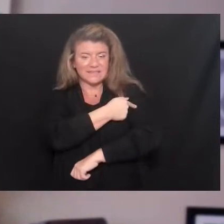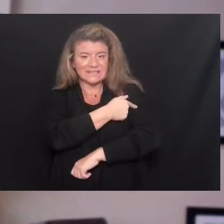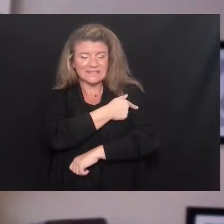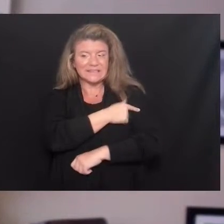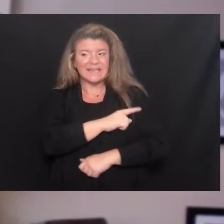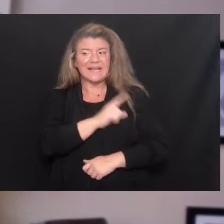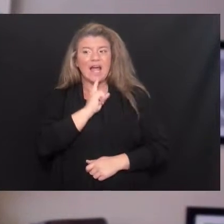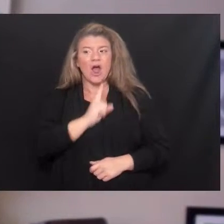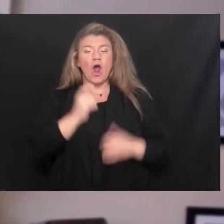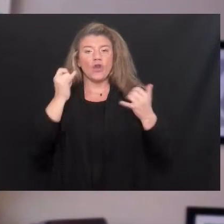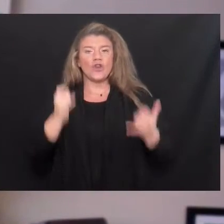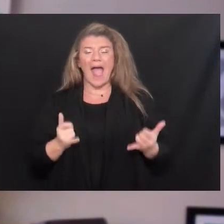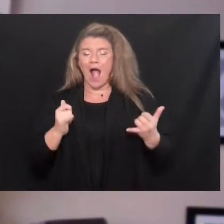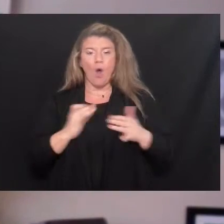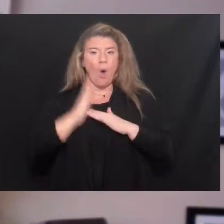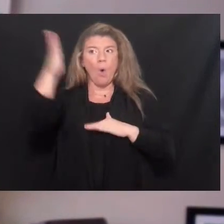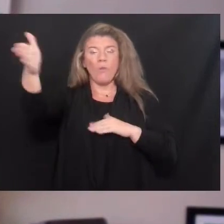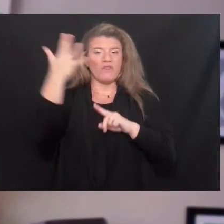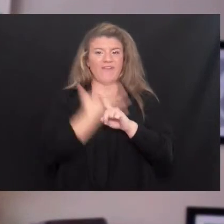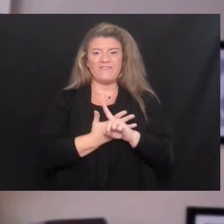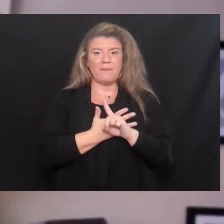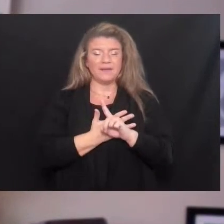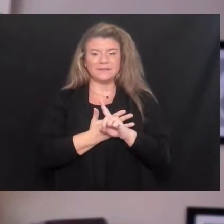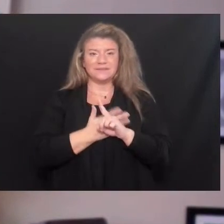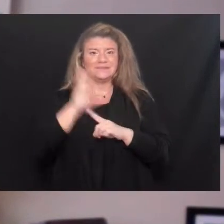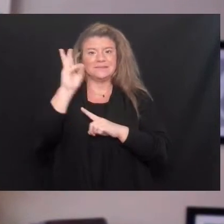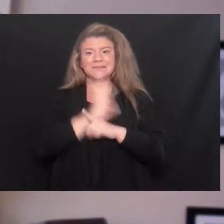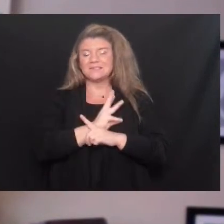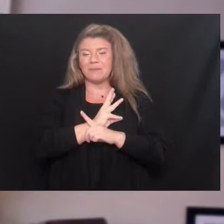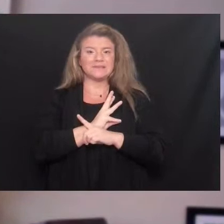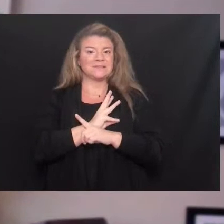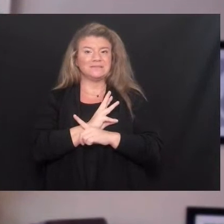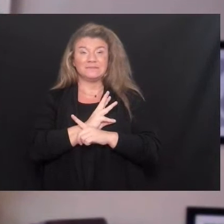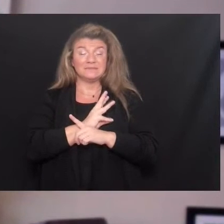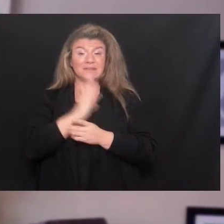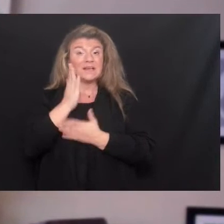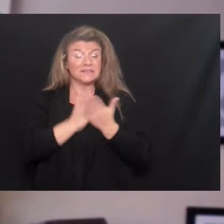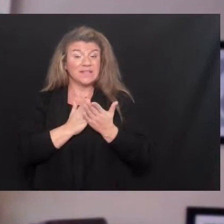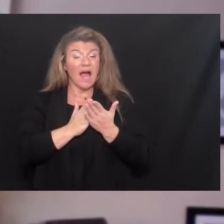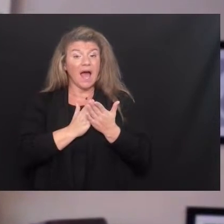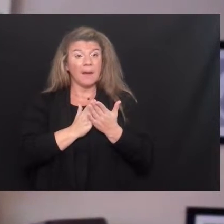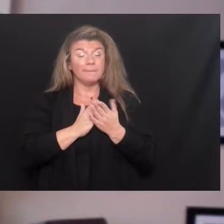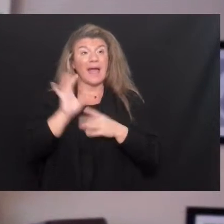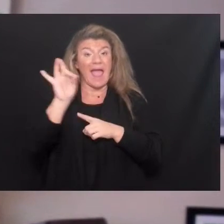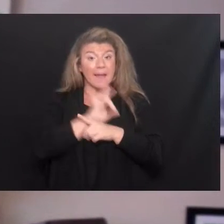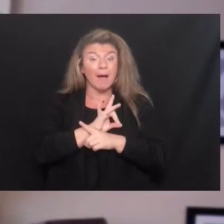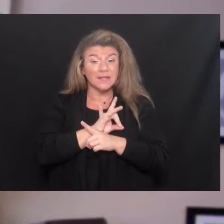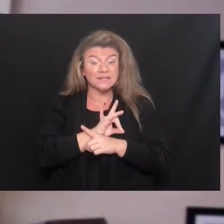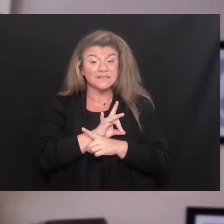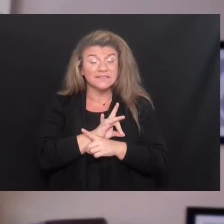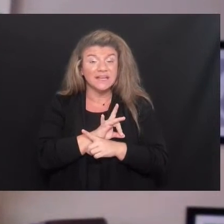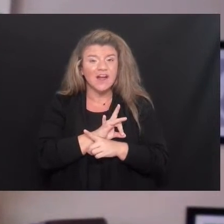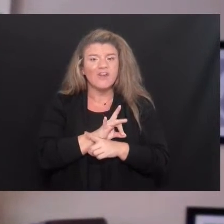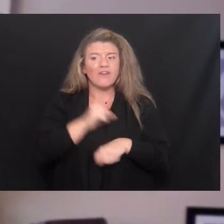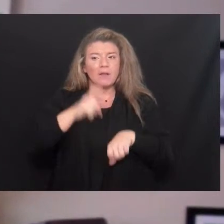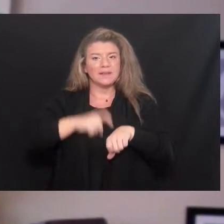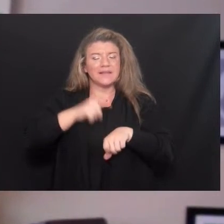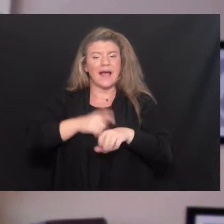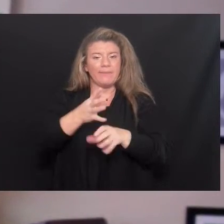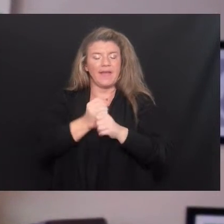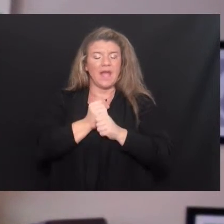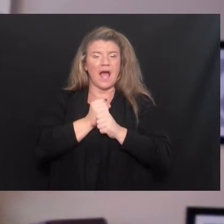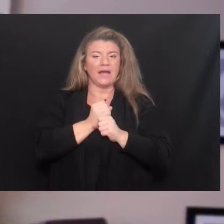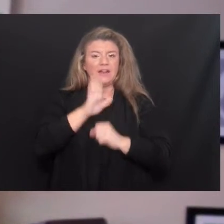are now well over 5 months, well over 6 months, even some of them approaching 8 months from the time that they